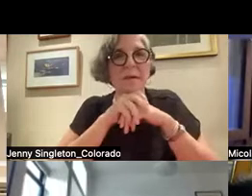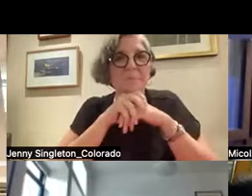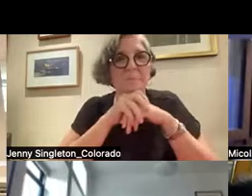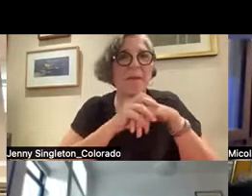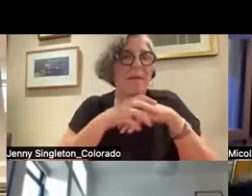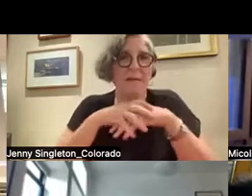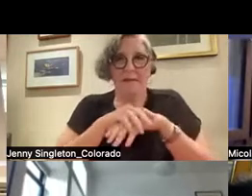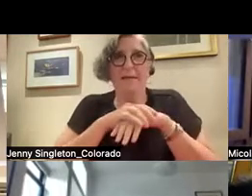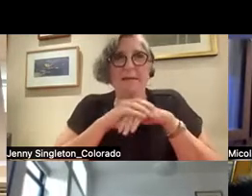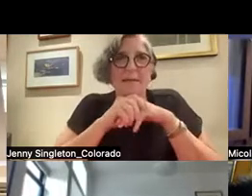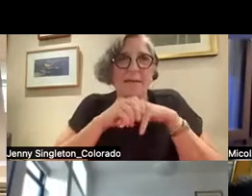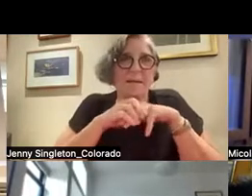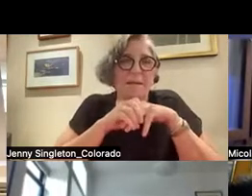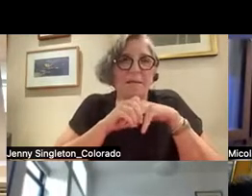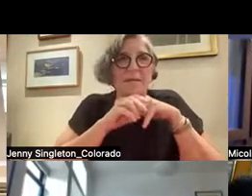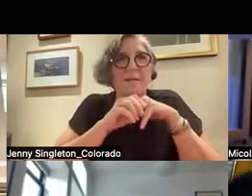there's